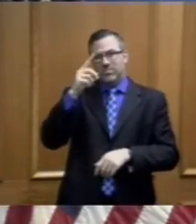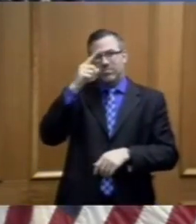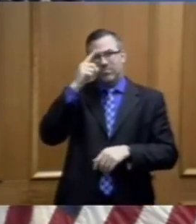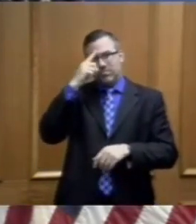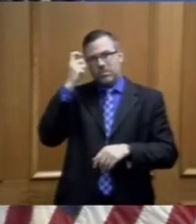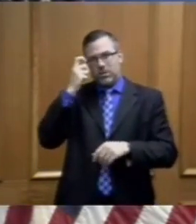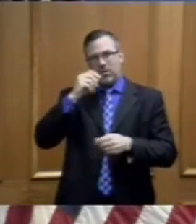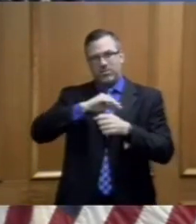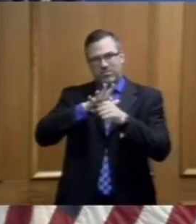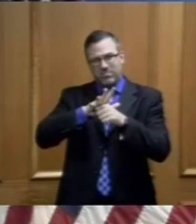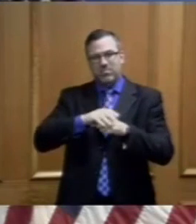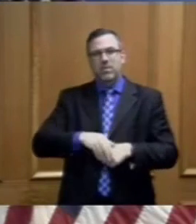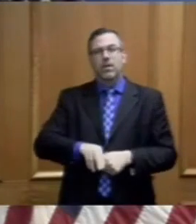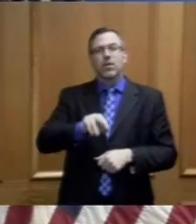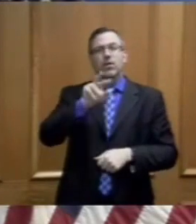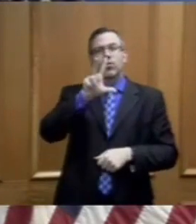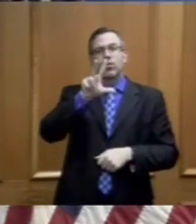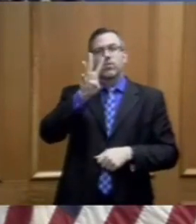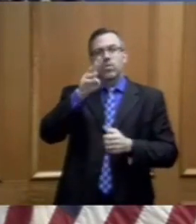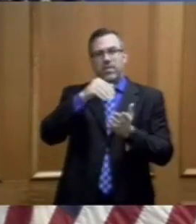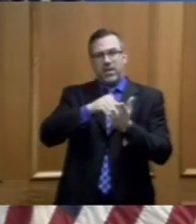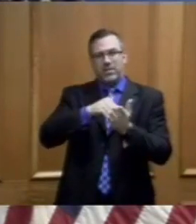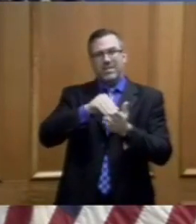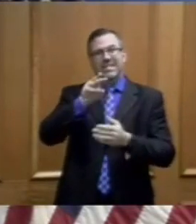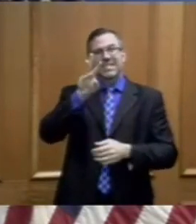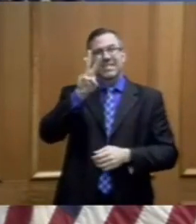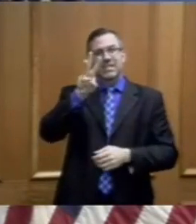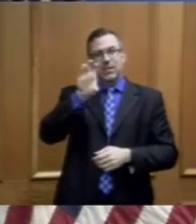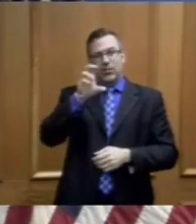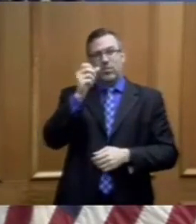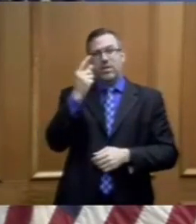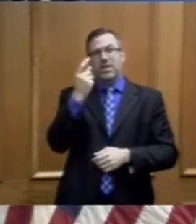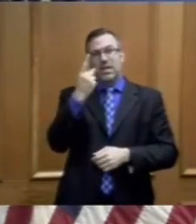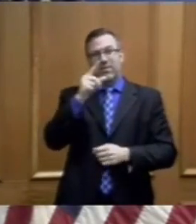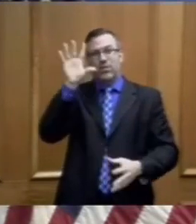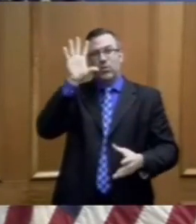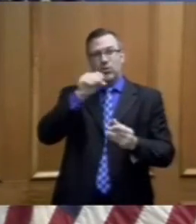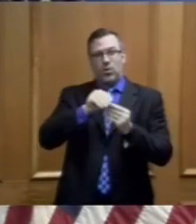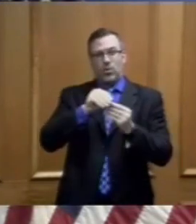performed 34,611 total tests.